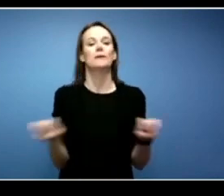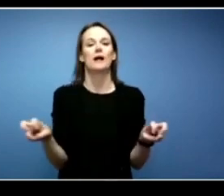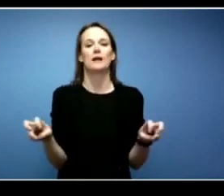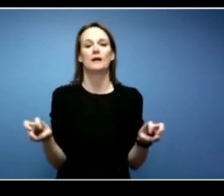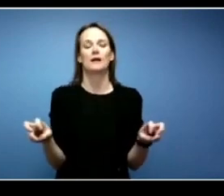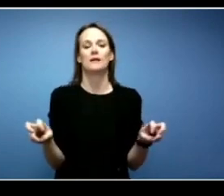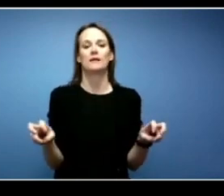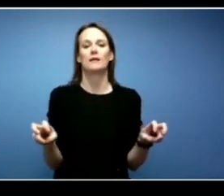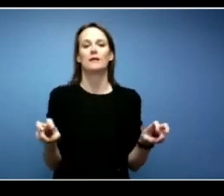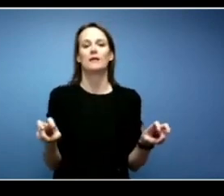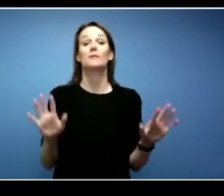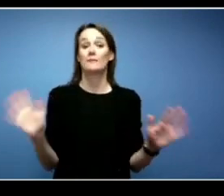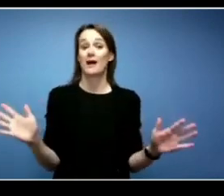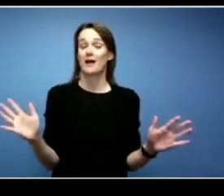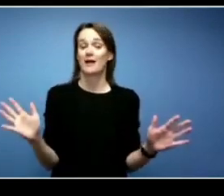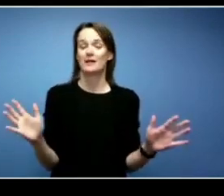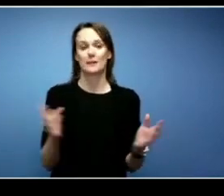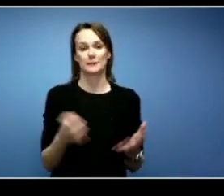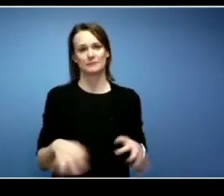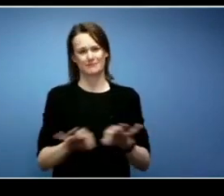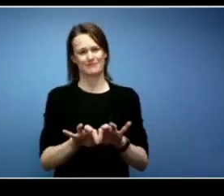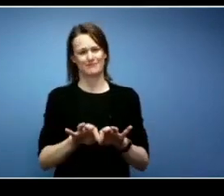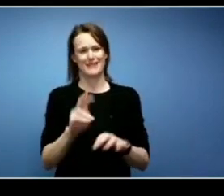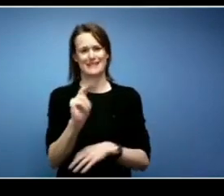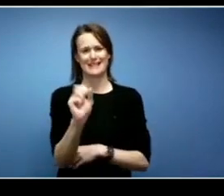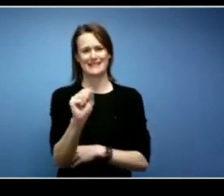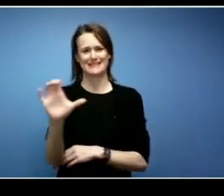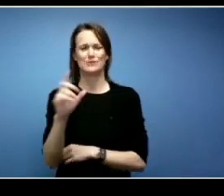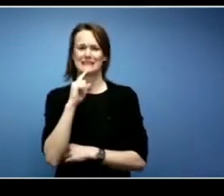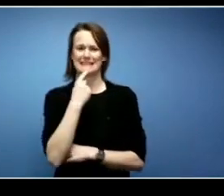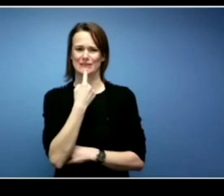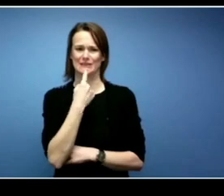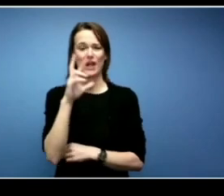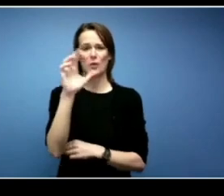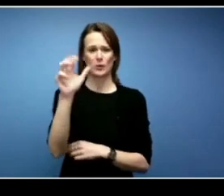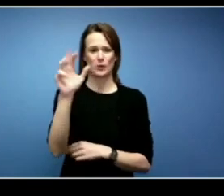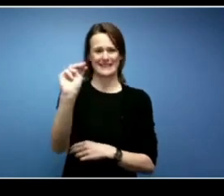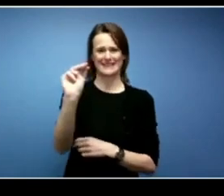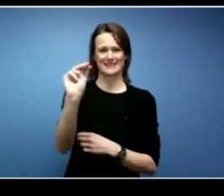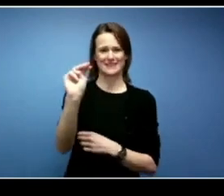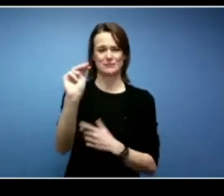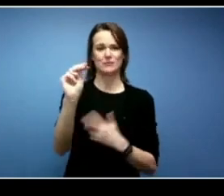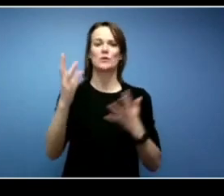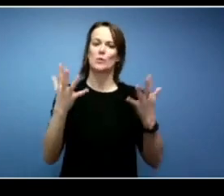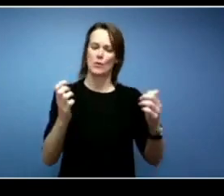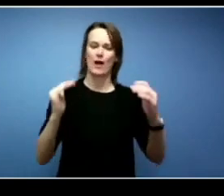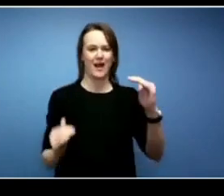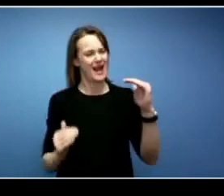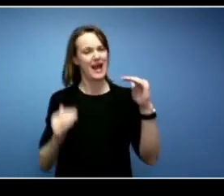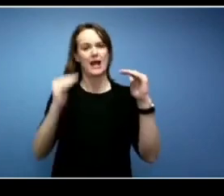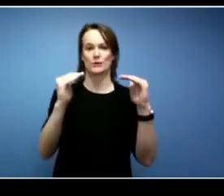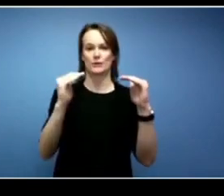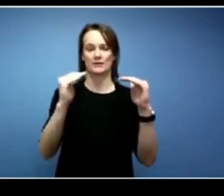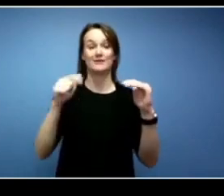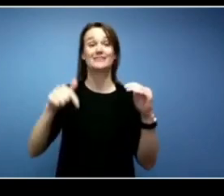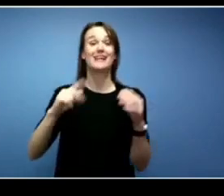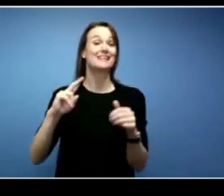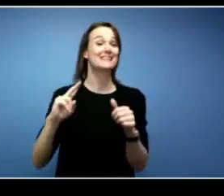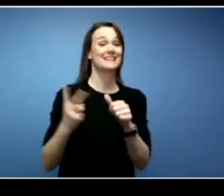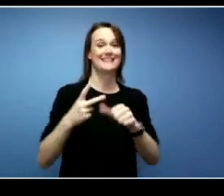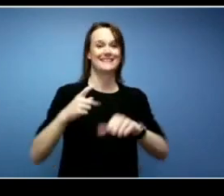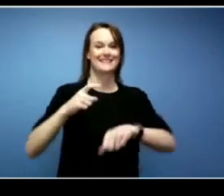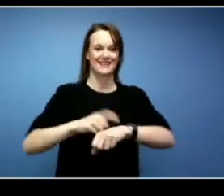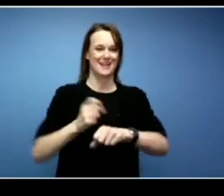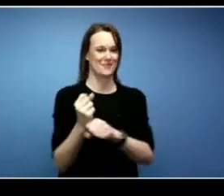everyone here that NSCC is serious about our work in fighting racism and striving for equity. This is our second annual Ask a Black